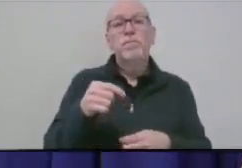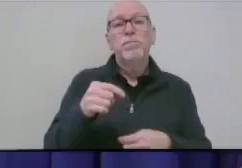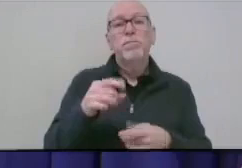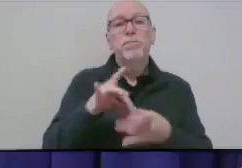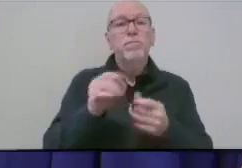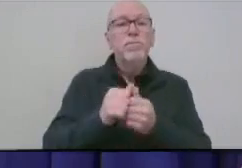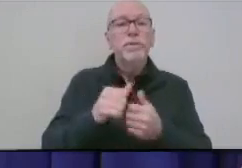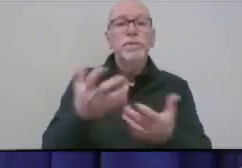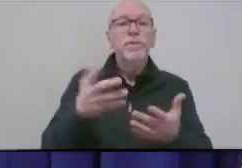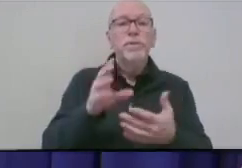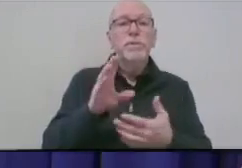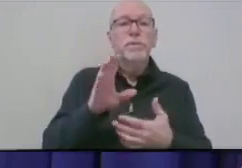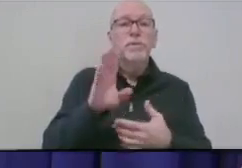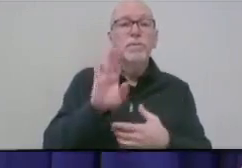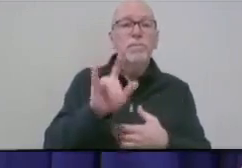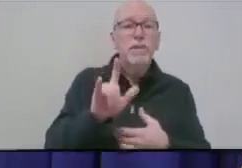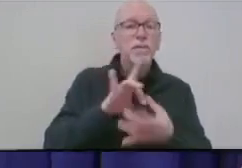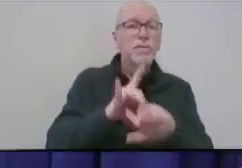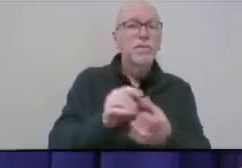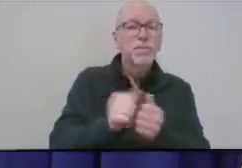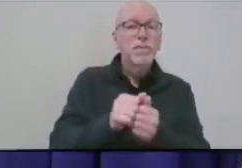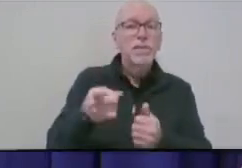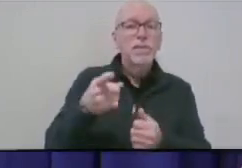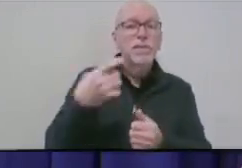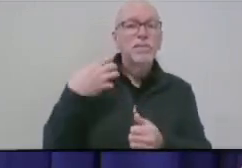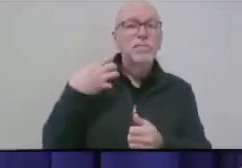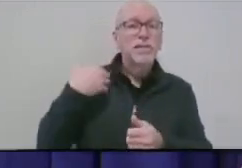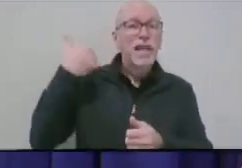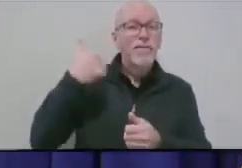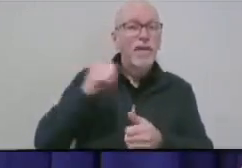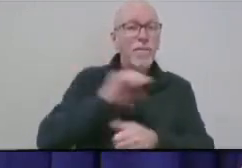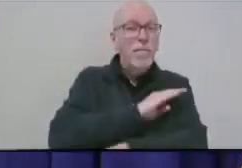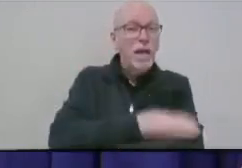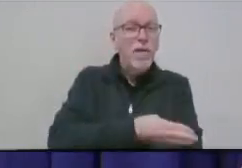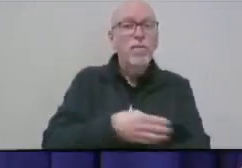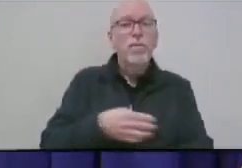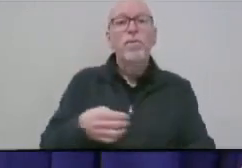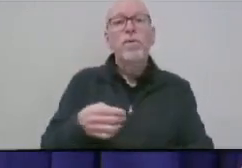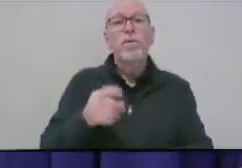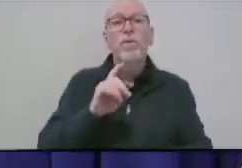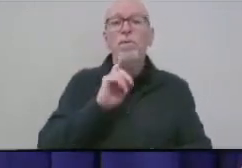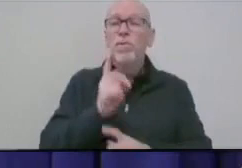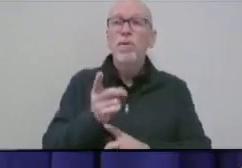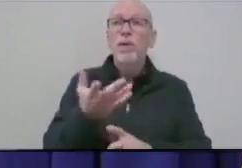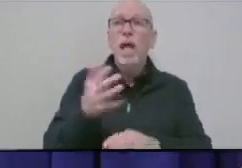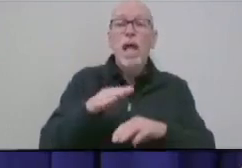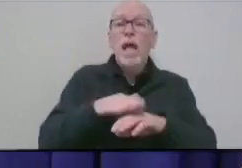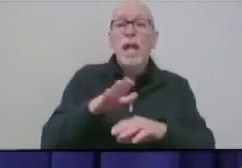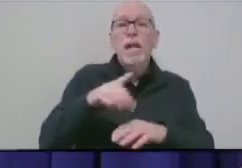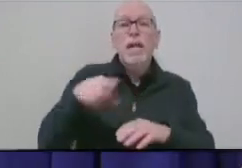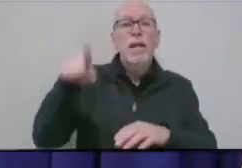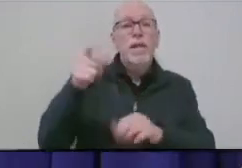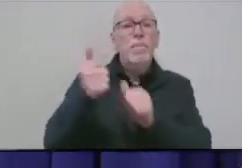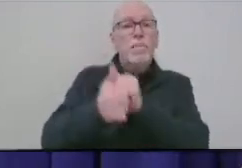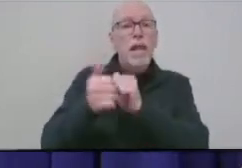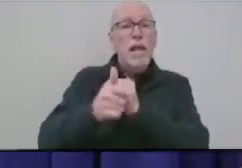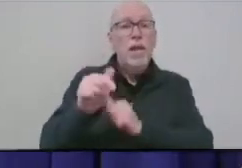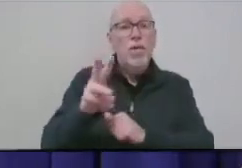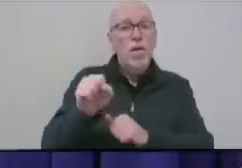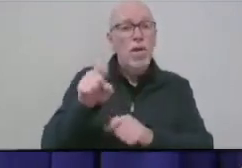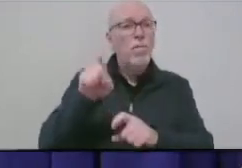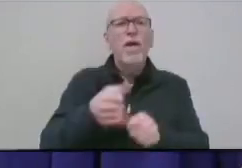bills regarding executive powers, the bare minimum is that lawmakers pass laws that are